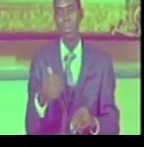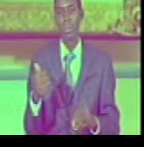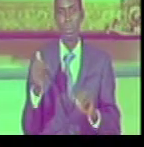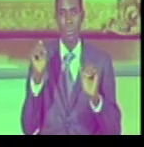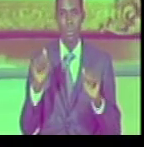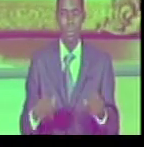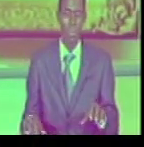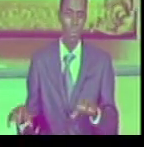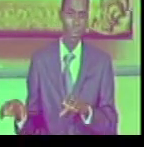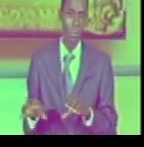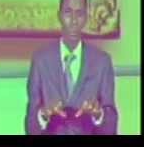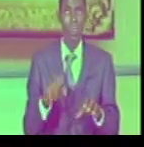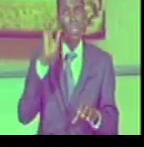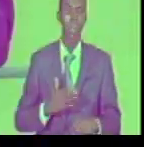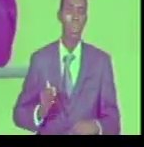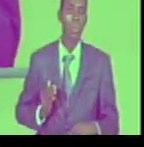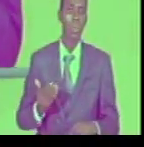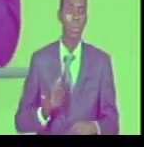him. Give him glory.